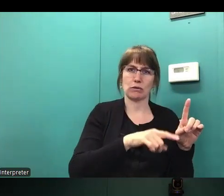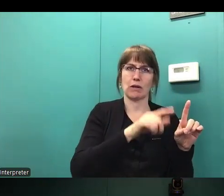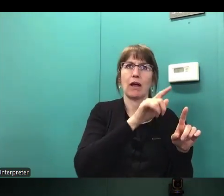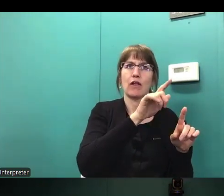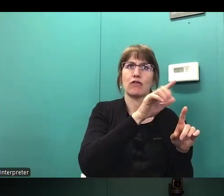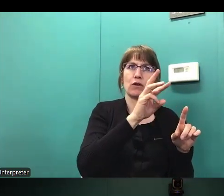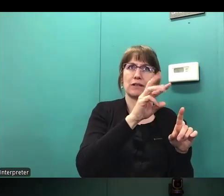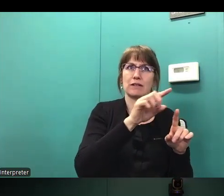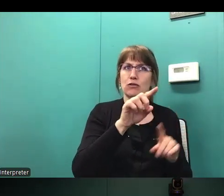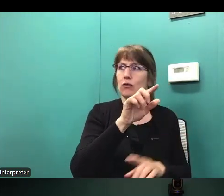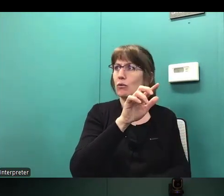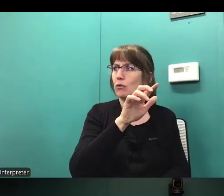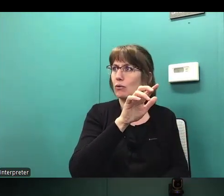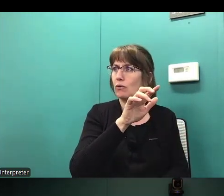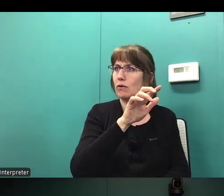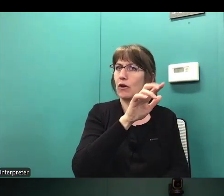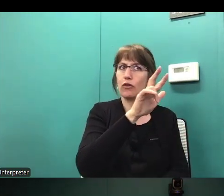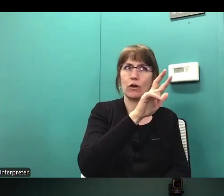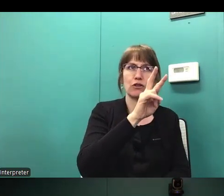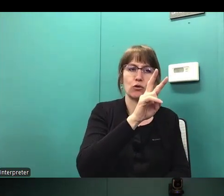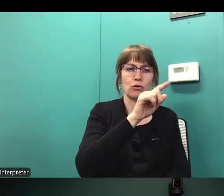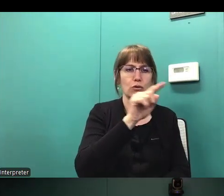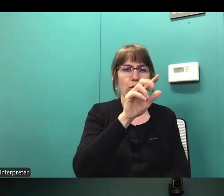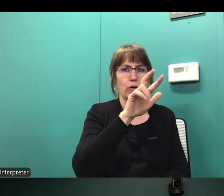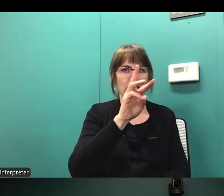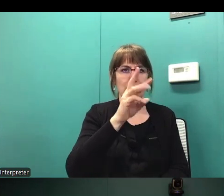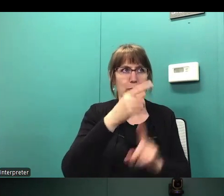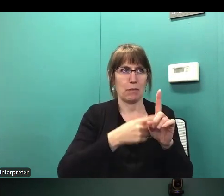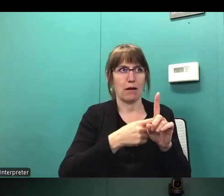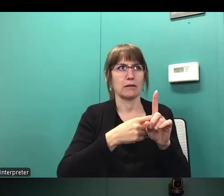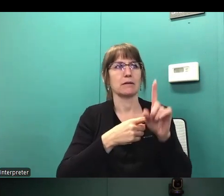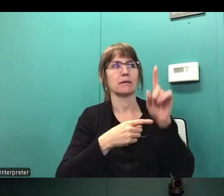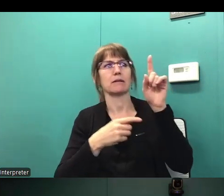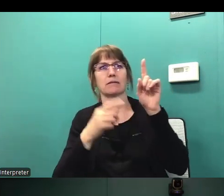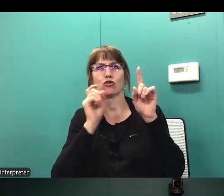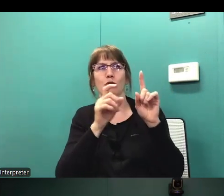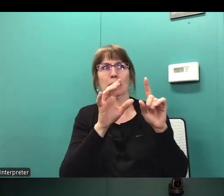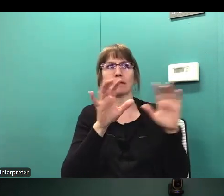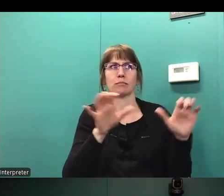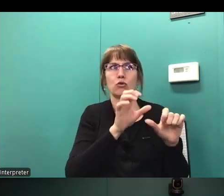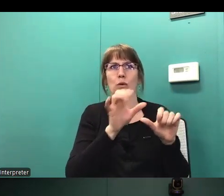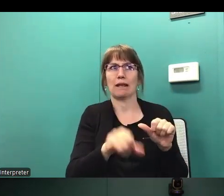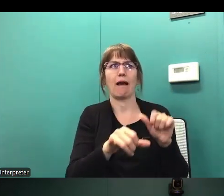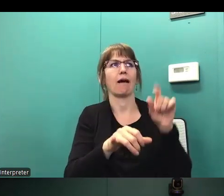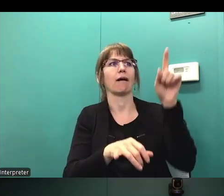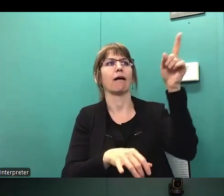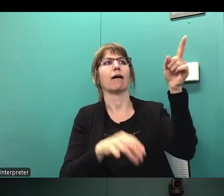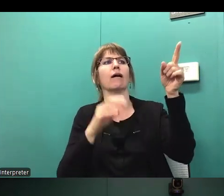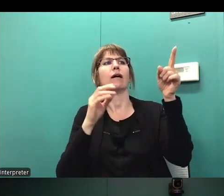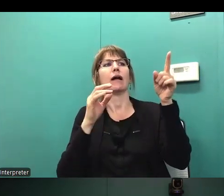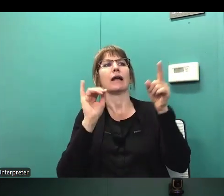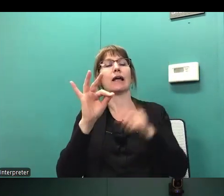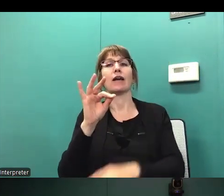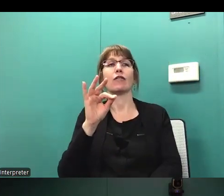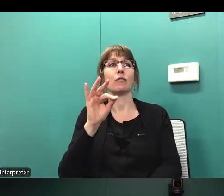looking at the green castles. The other thing to consider is if they had made worms plural, maybe they don't hear